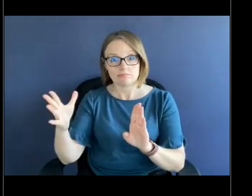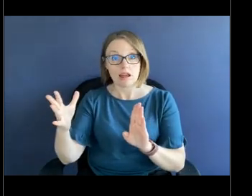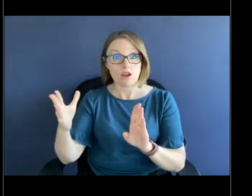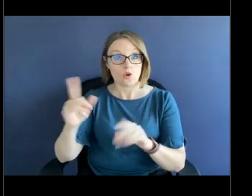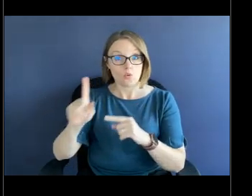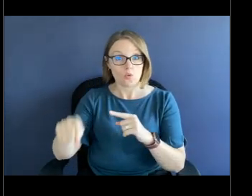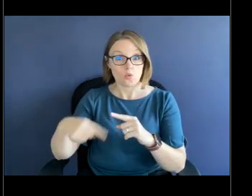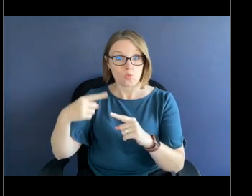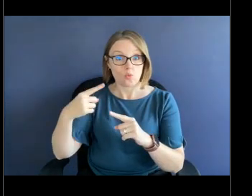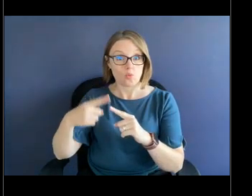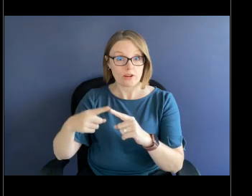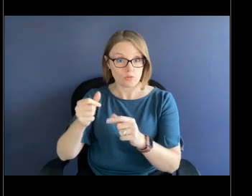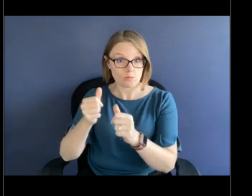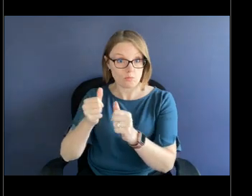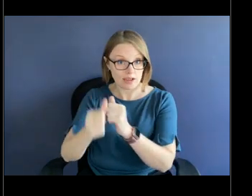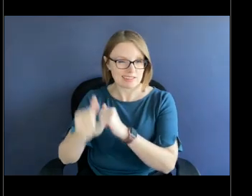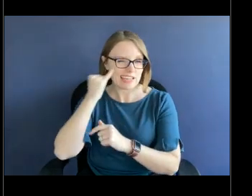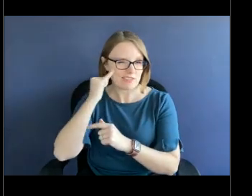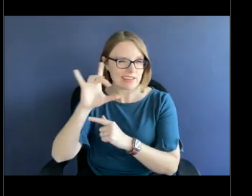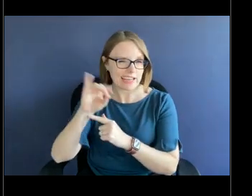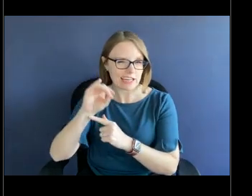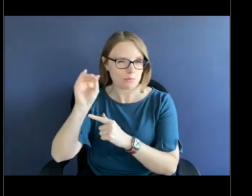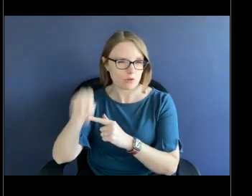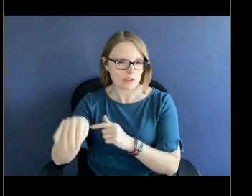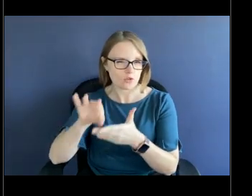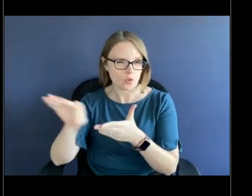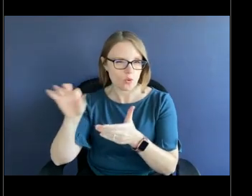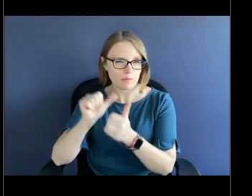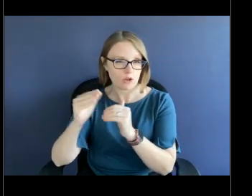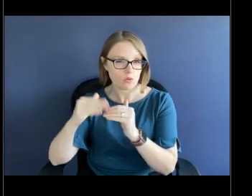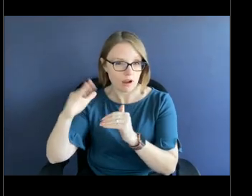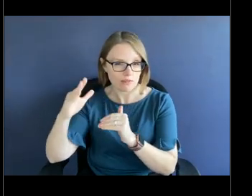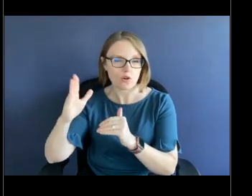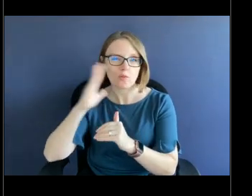issued for a score of 80% or higher.